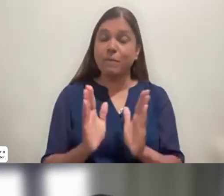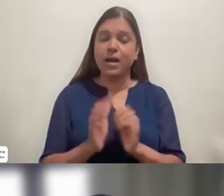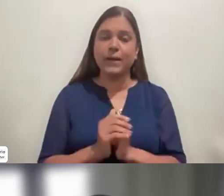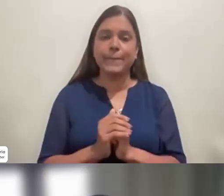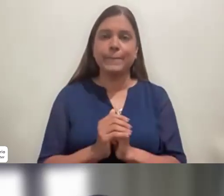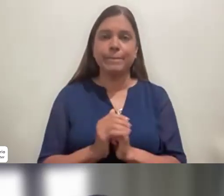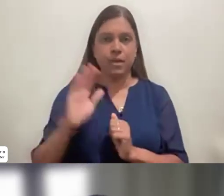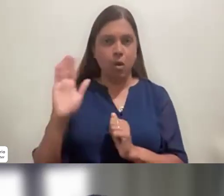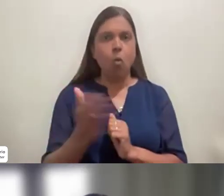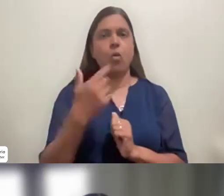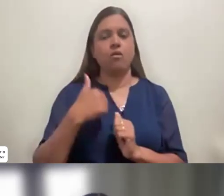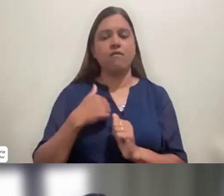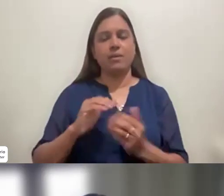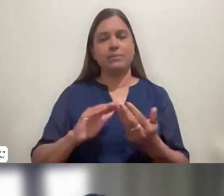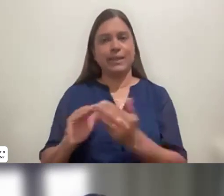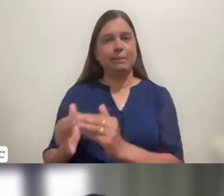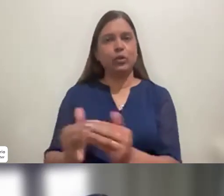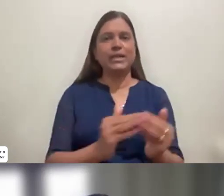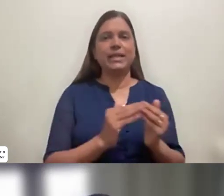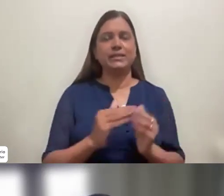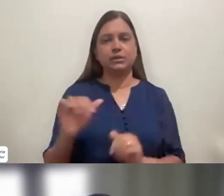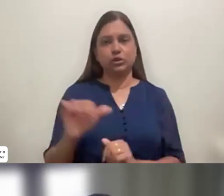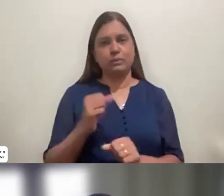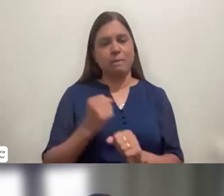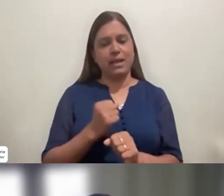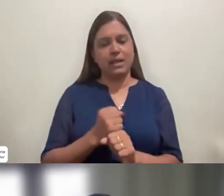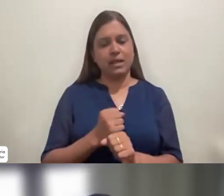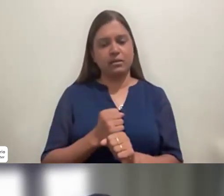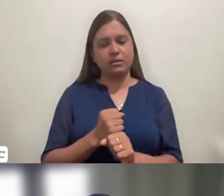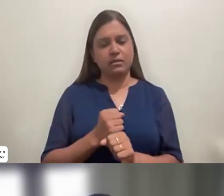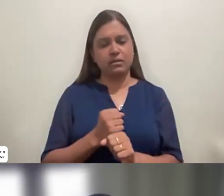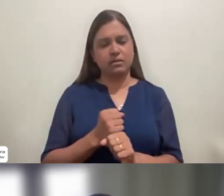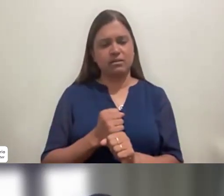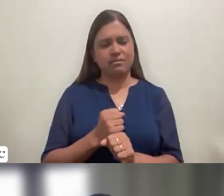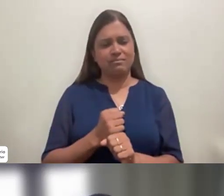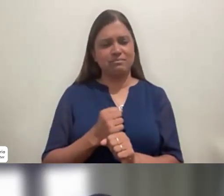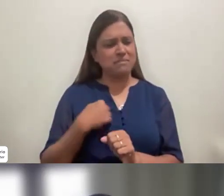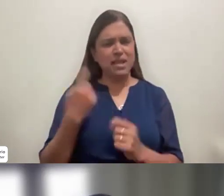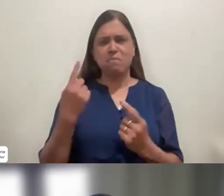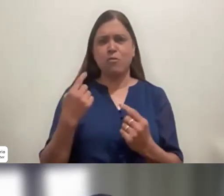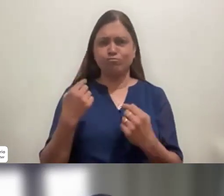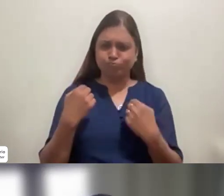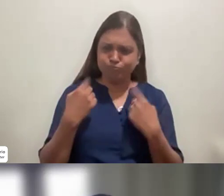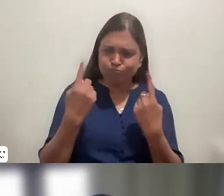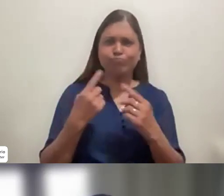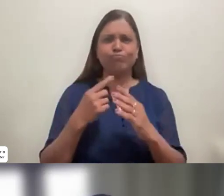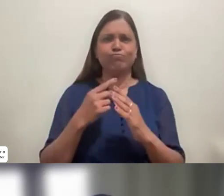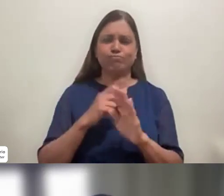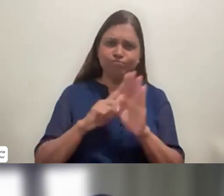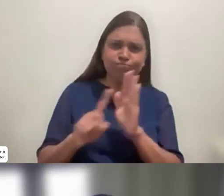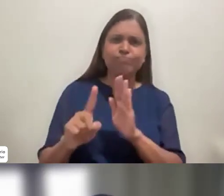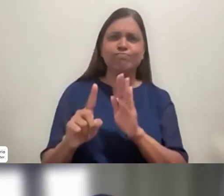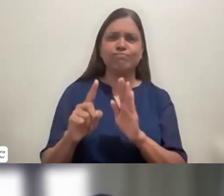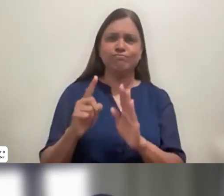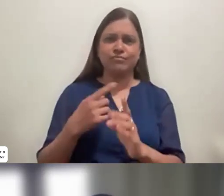of our communities should be being more verbal and talking about this a lot more. So,